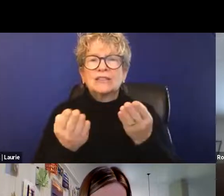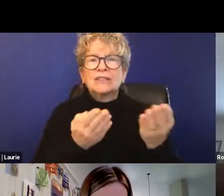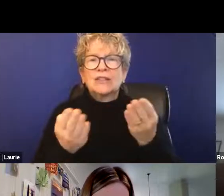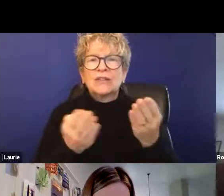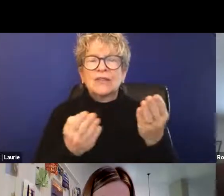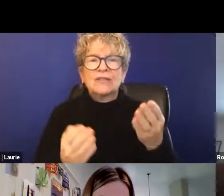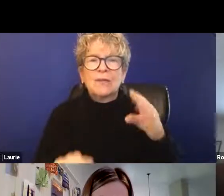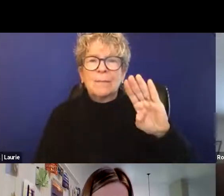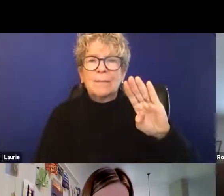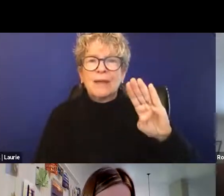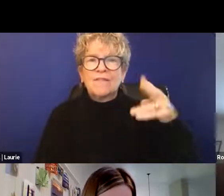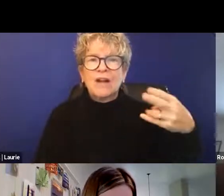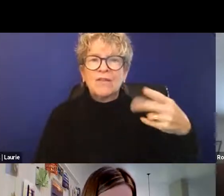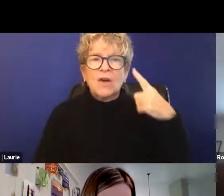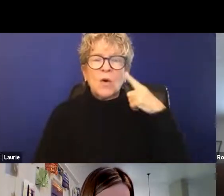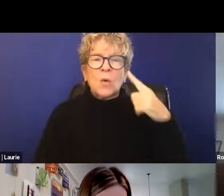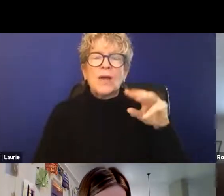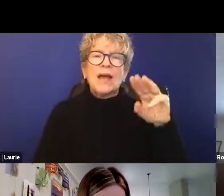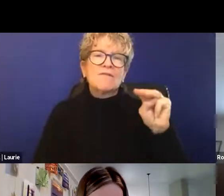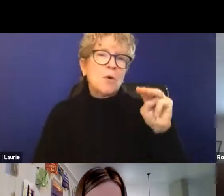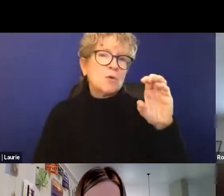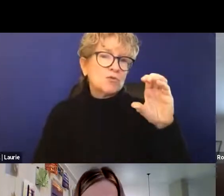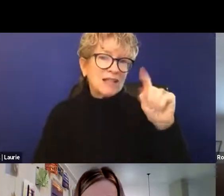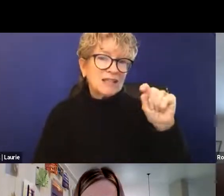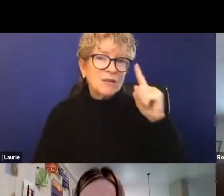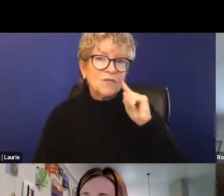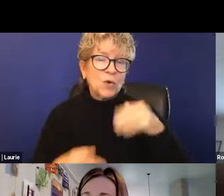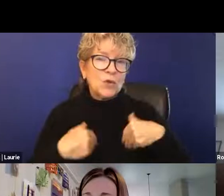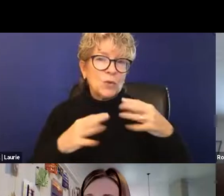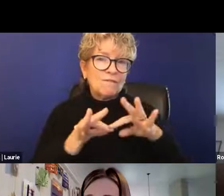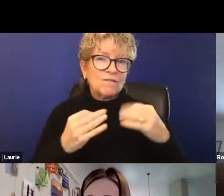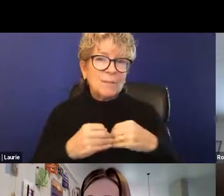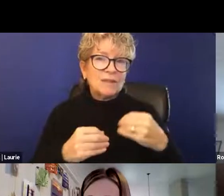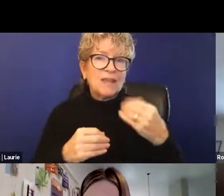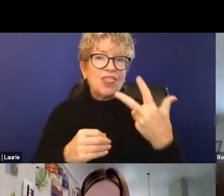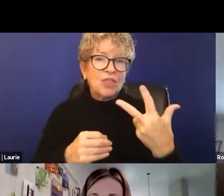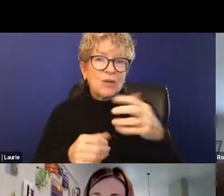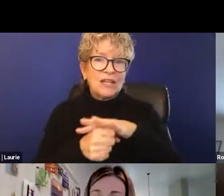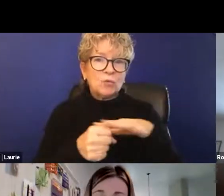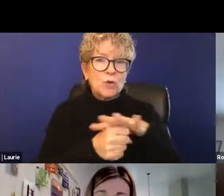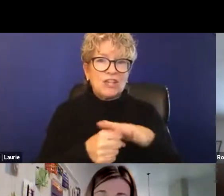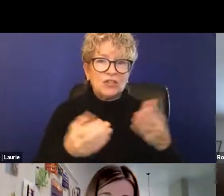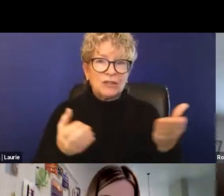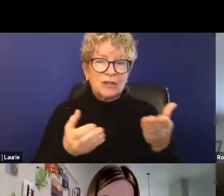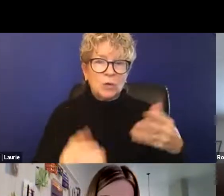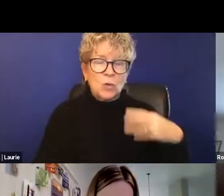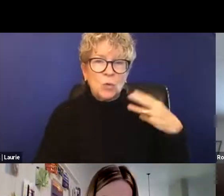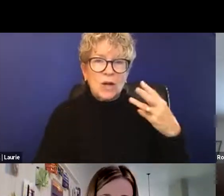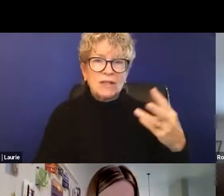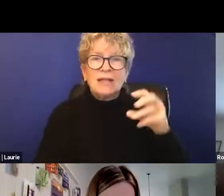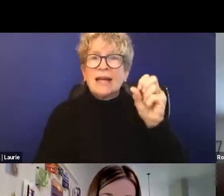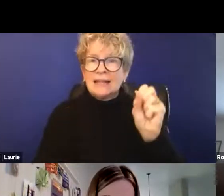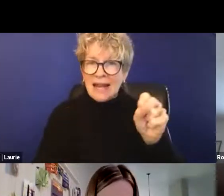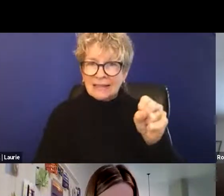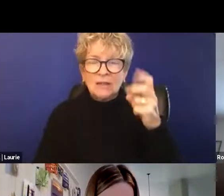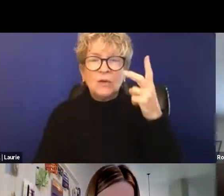mobile crisis teams for youth and families in 3 regions in Washington. And I think, we do see a lot of that variation